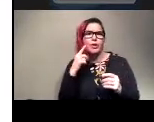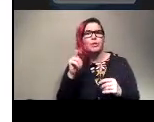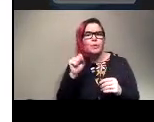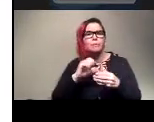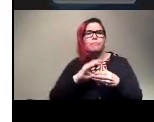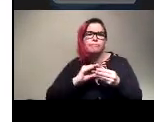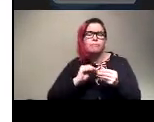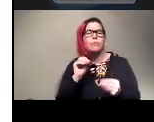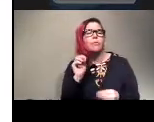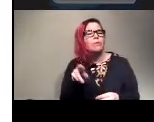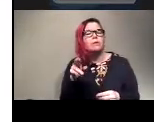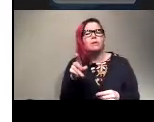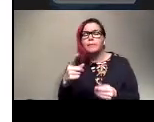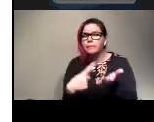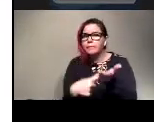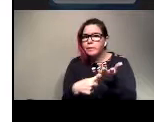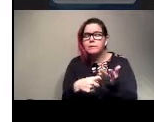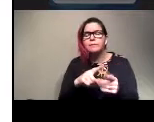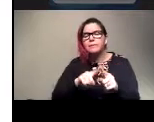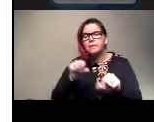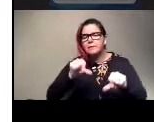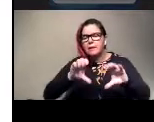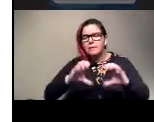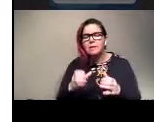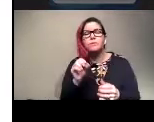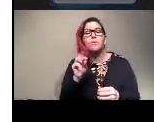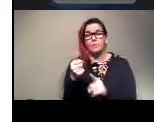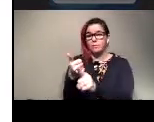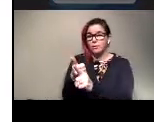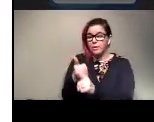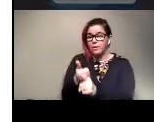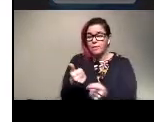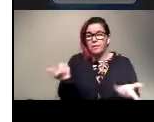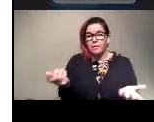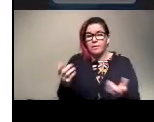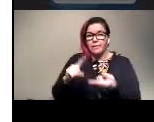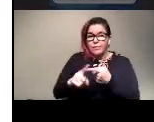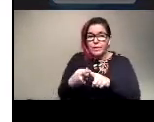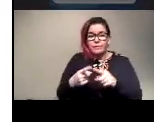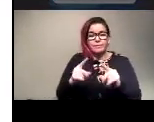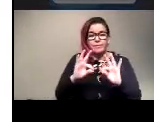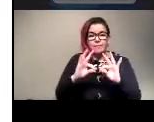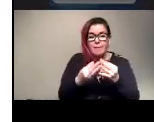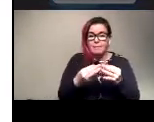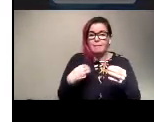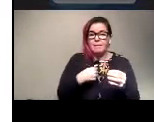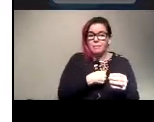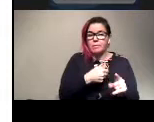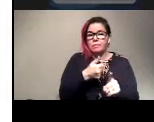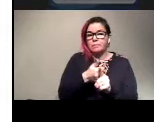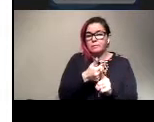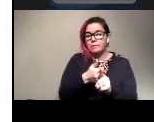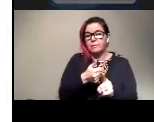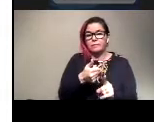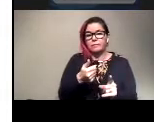maybe you've talked about it in different science classes, or maybe you even had a friend or a family member who's, or you